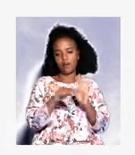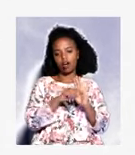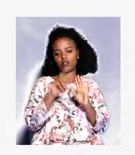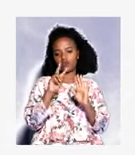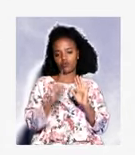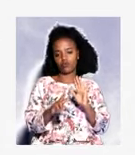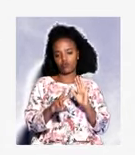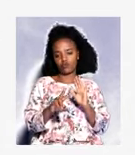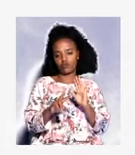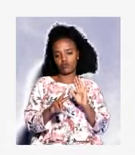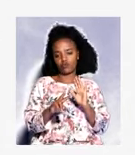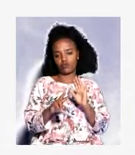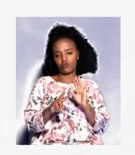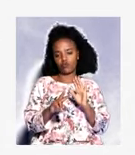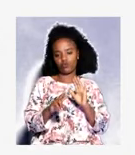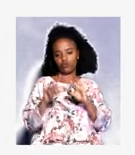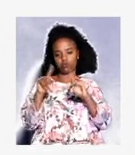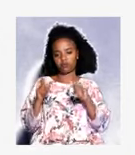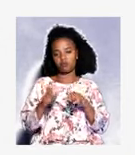2